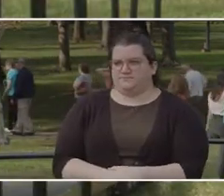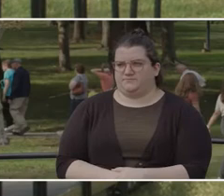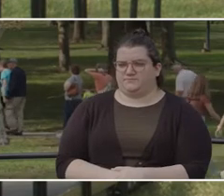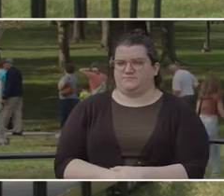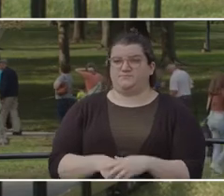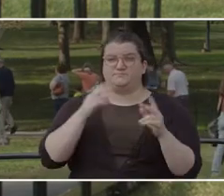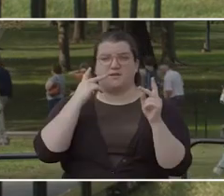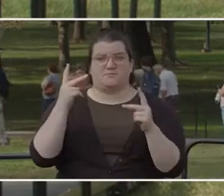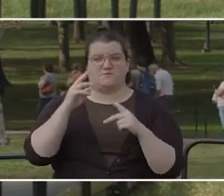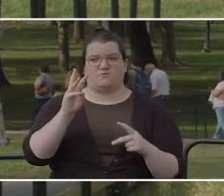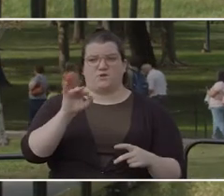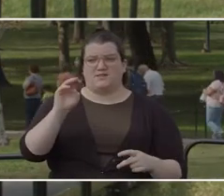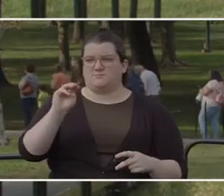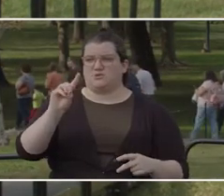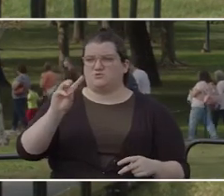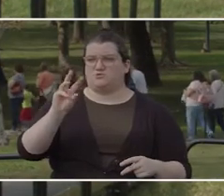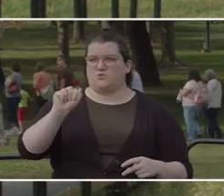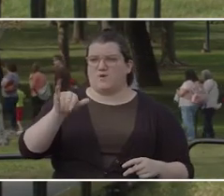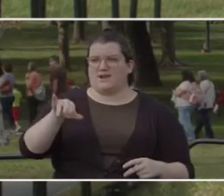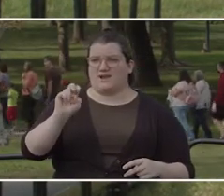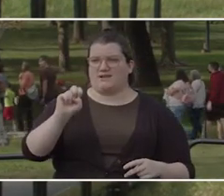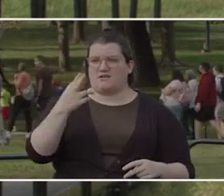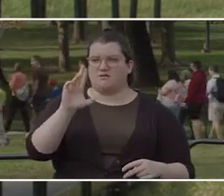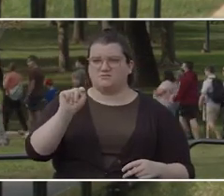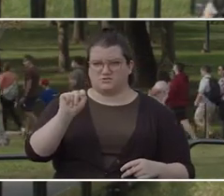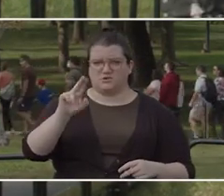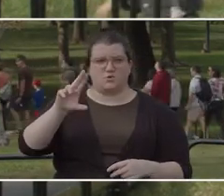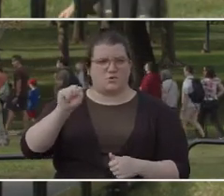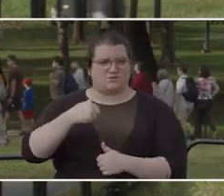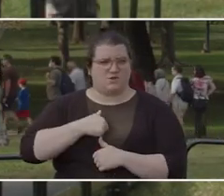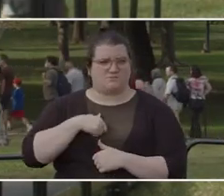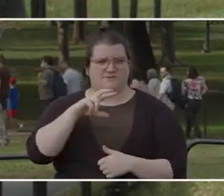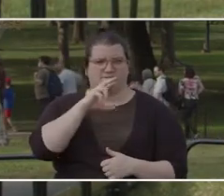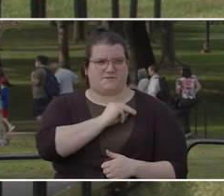In memory of William Dwayne Hunt, U.S. Army, Vietnam.